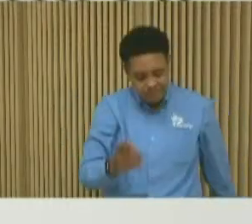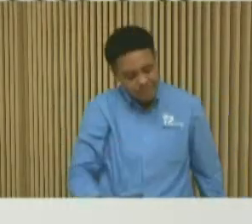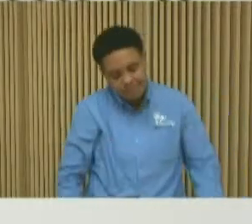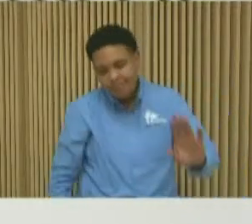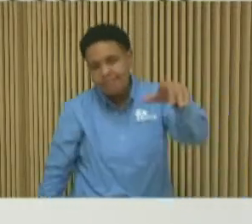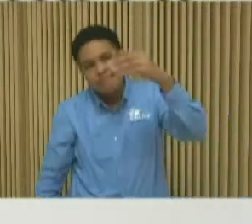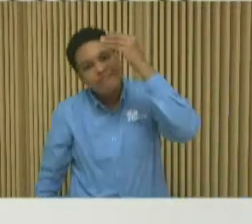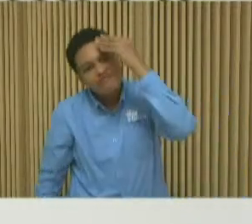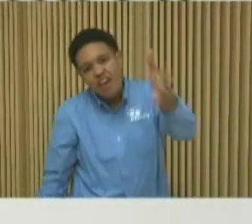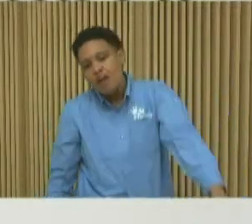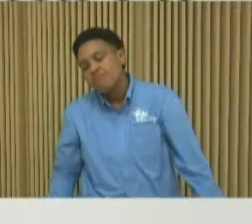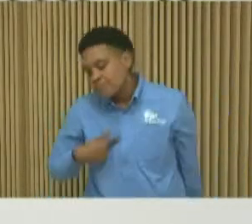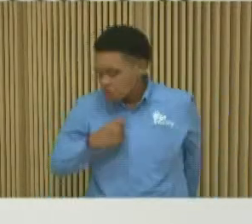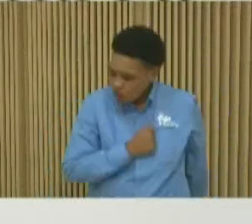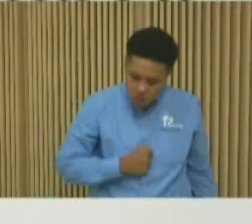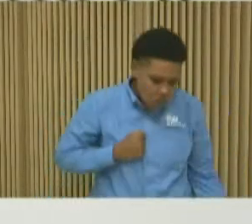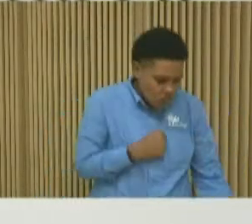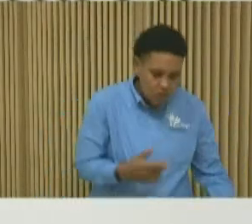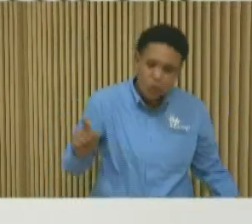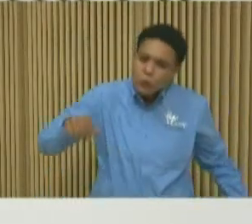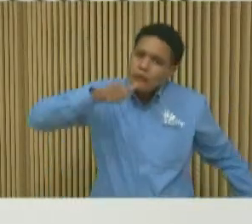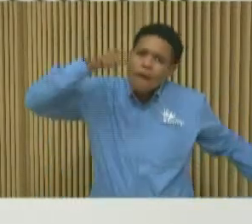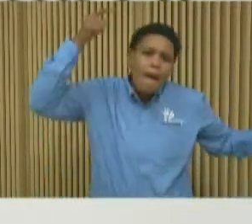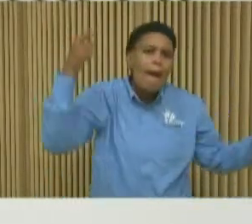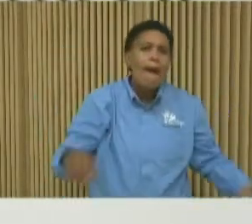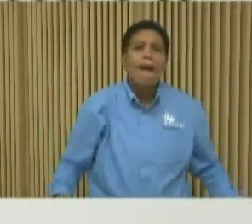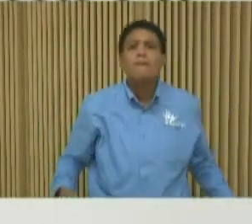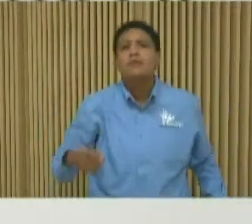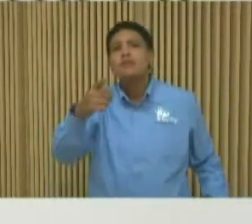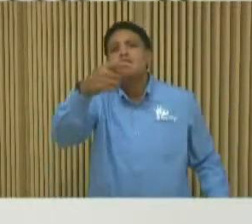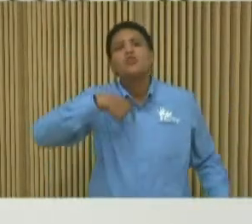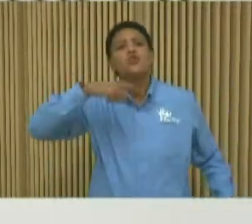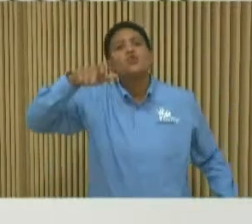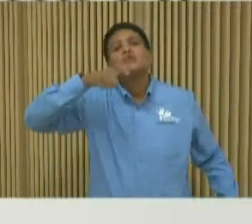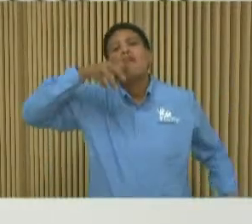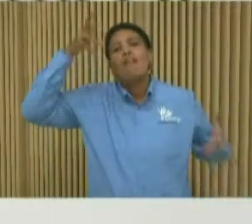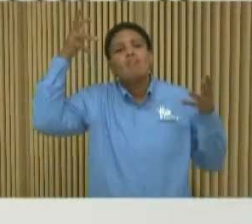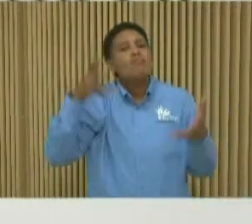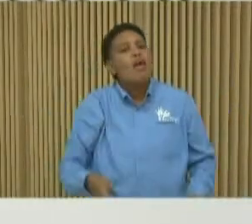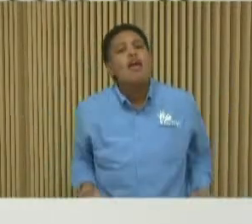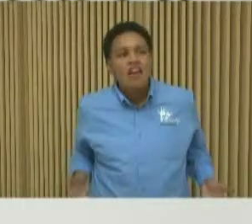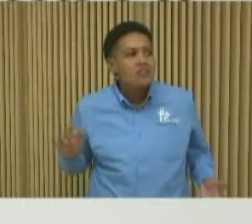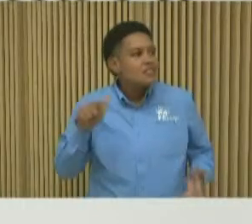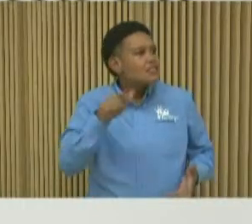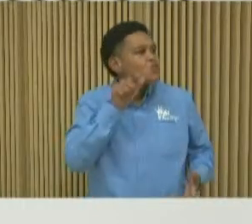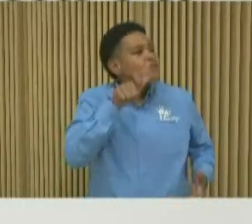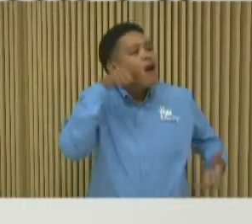listen, I'm sorry about this. This should not have happened. We should not even be here like this, and